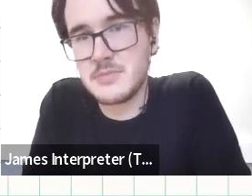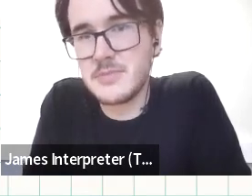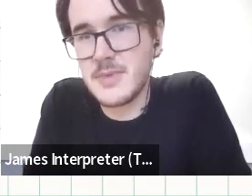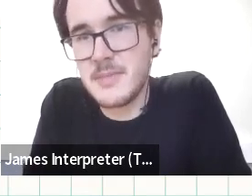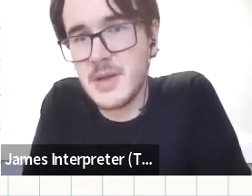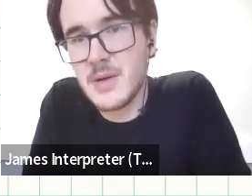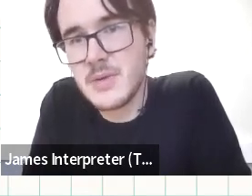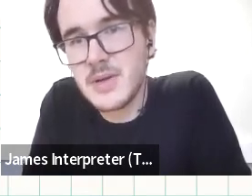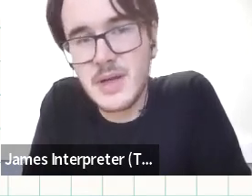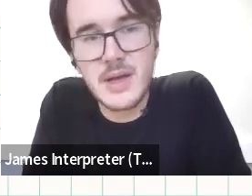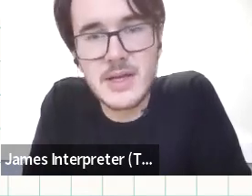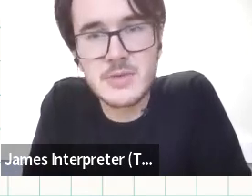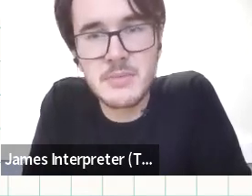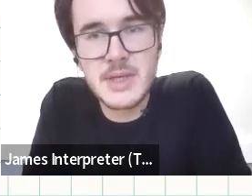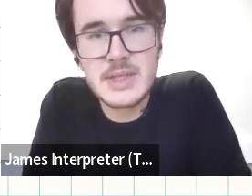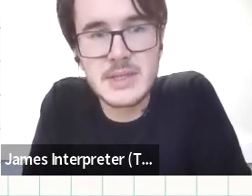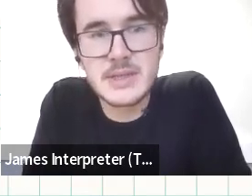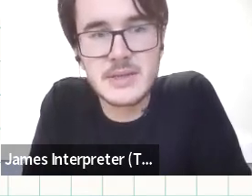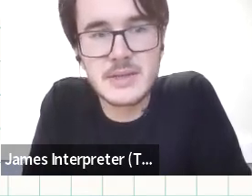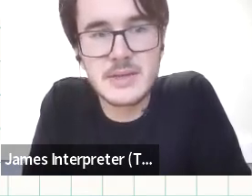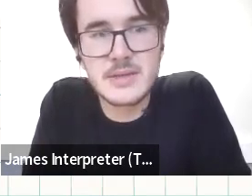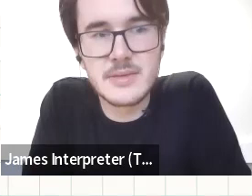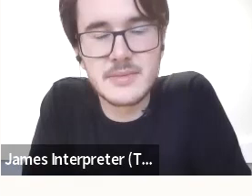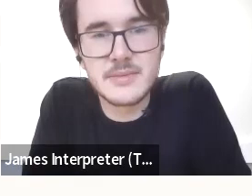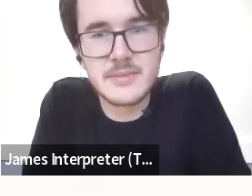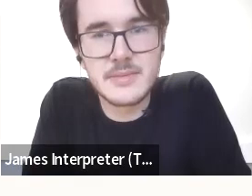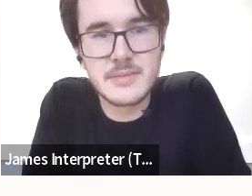just let me know. Next one, please.